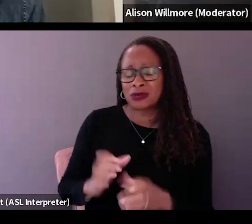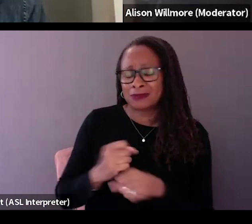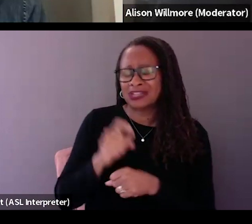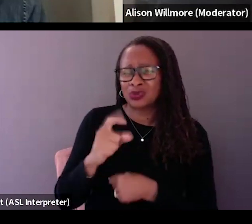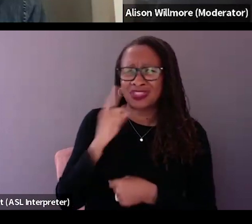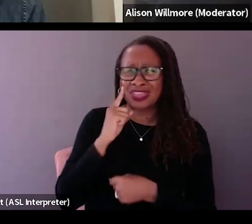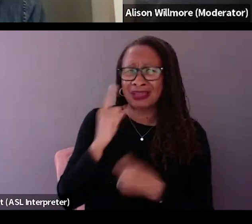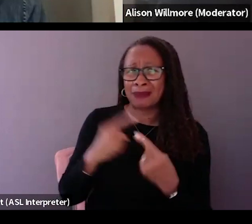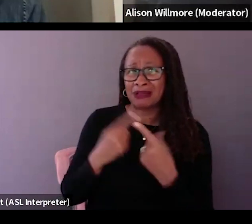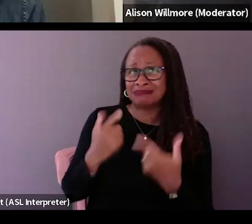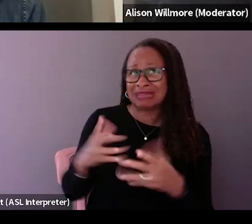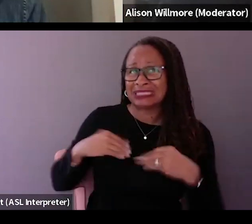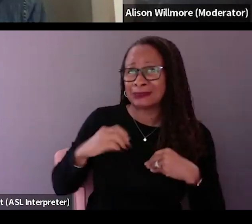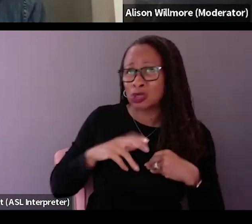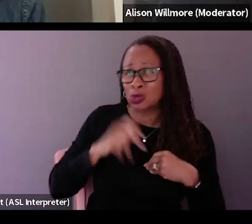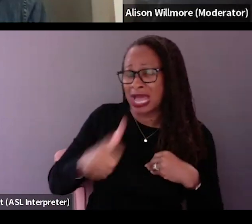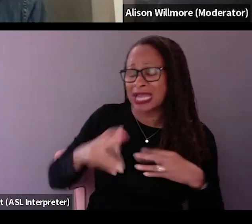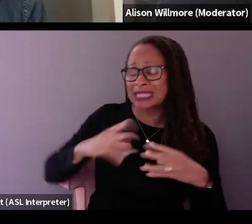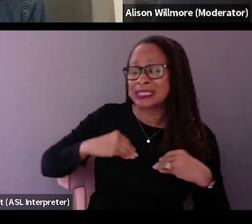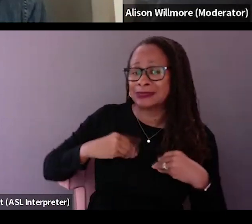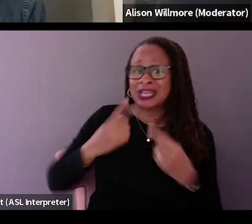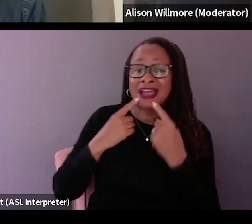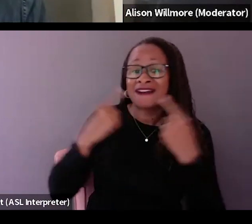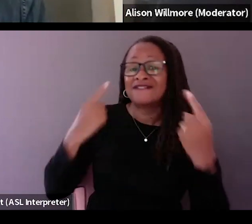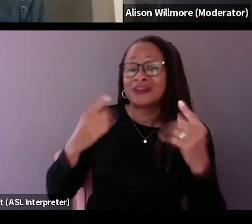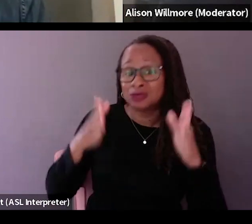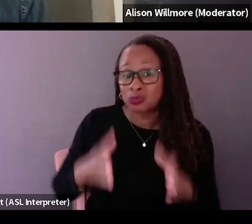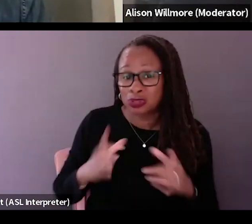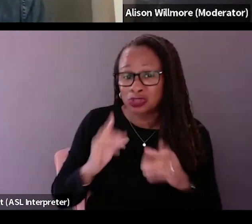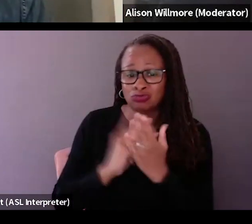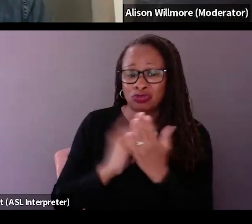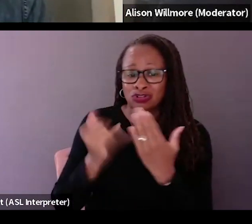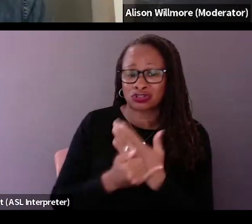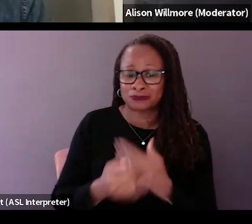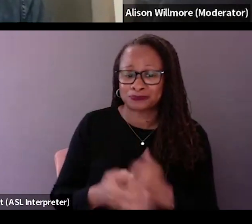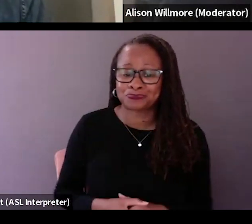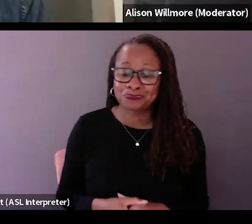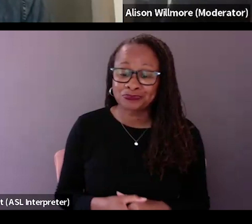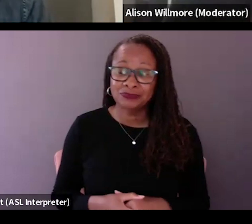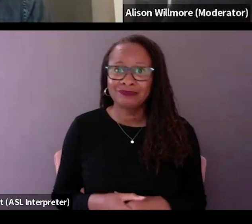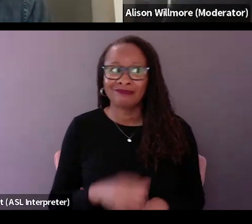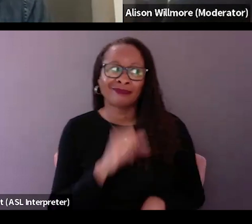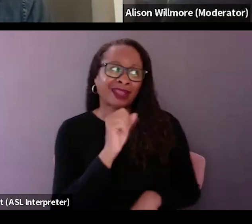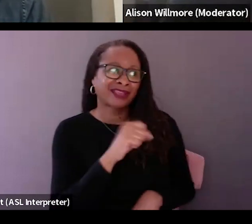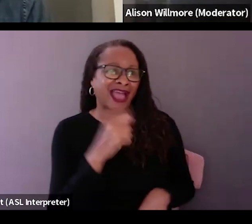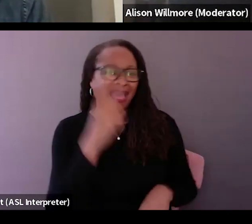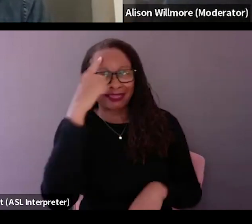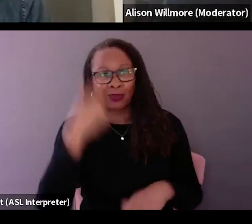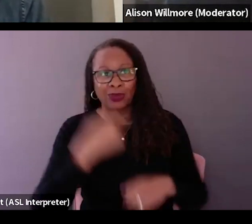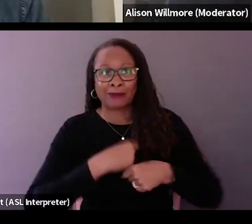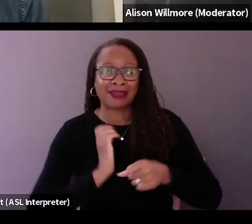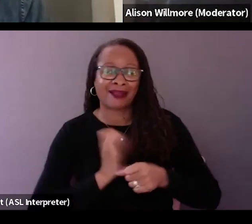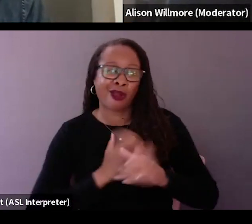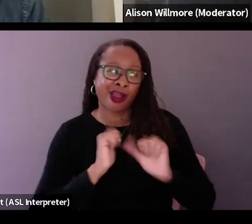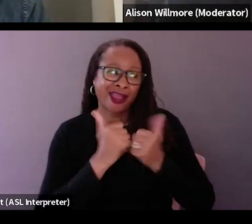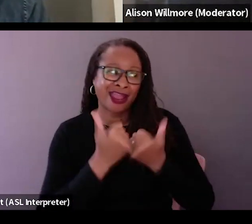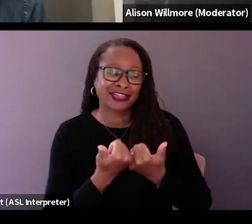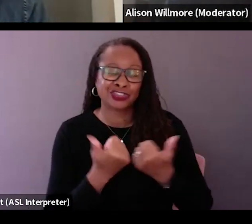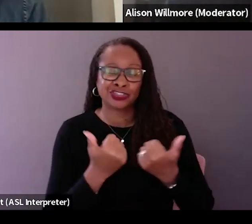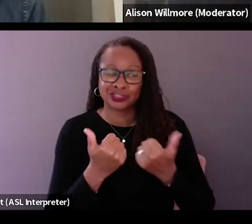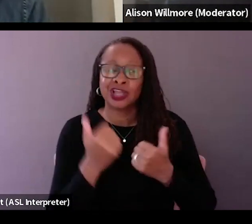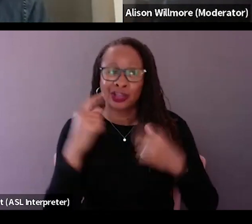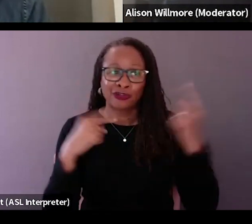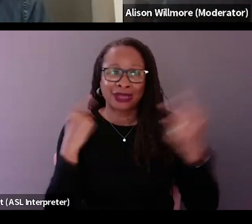the idea of a celeb-driven project? Yeah, I think we drive our agents crazy, but we spend a lot of our time saying